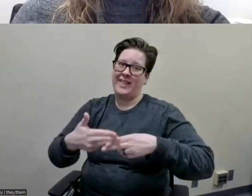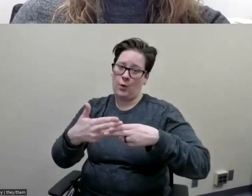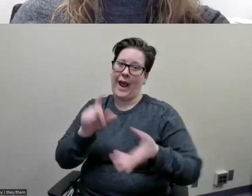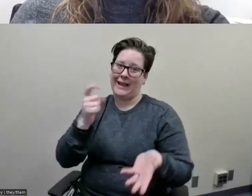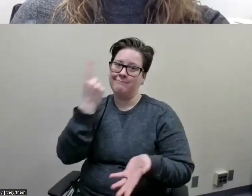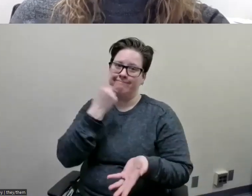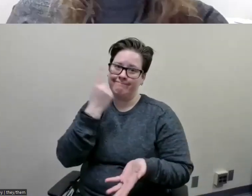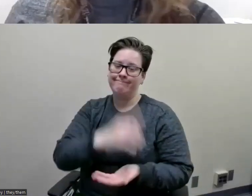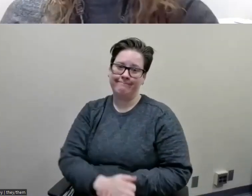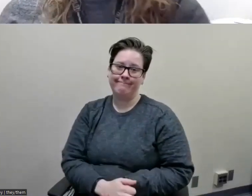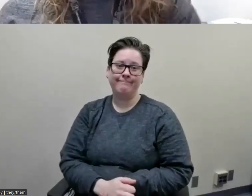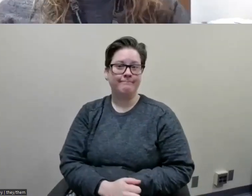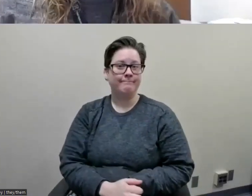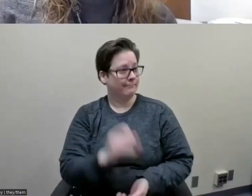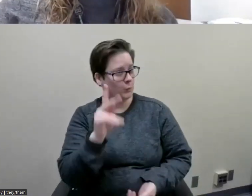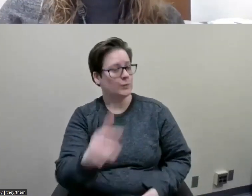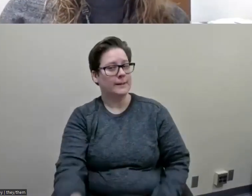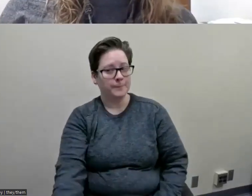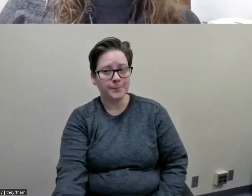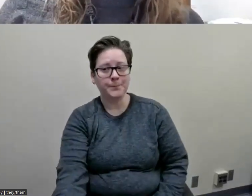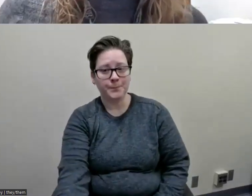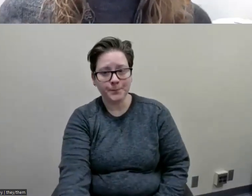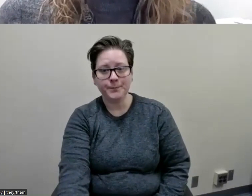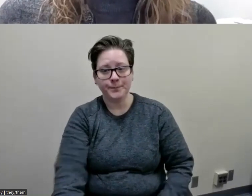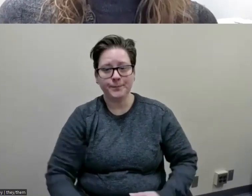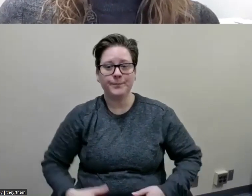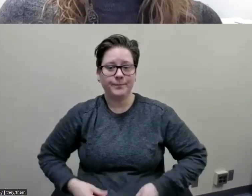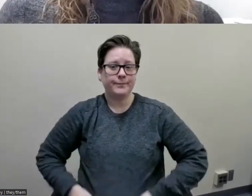consider. Okay.